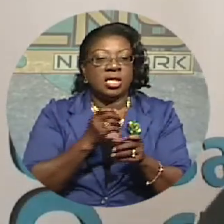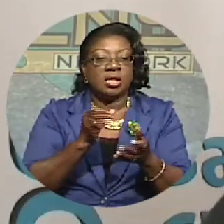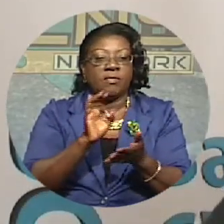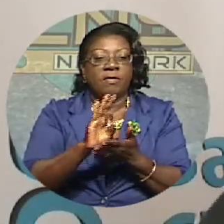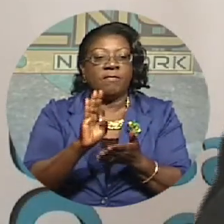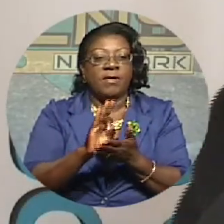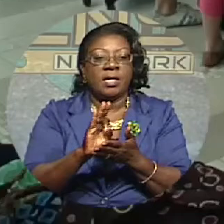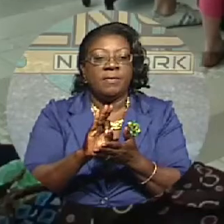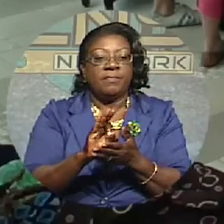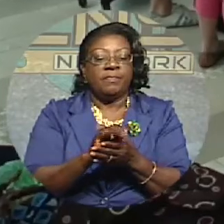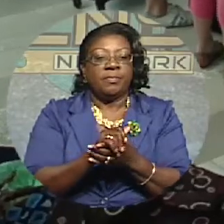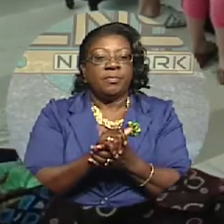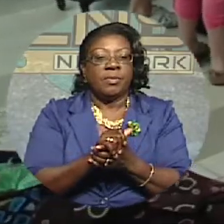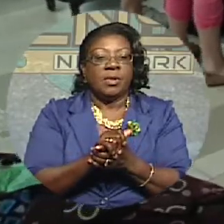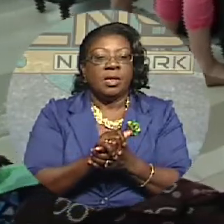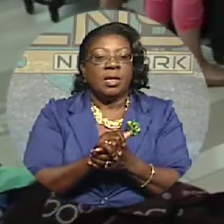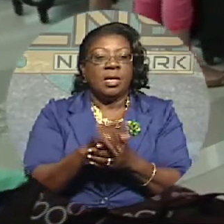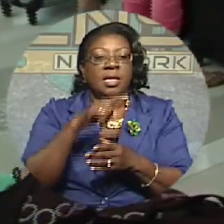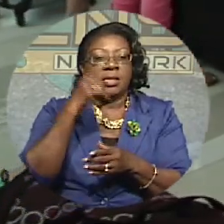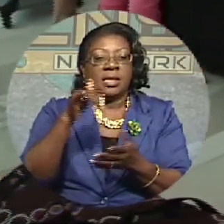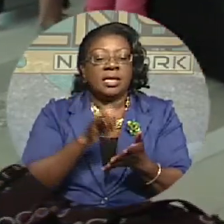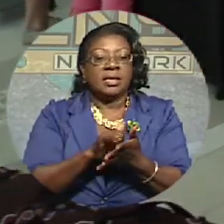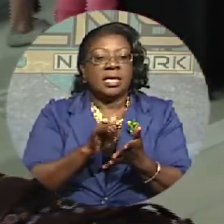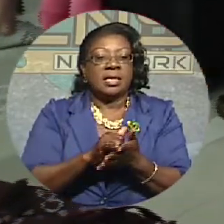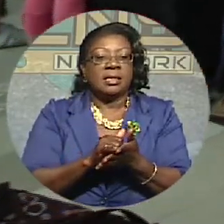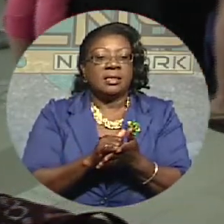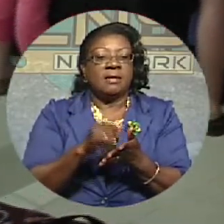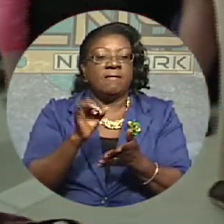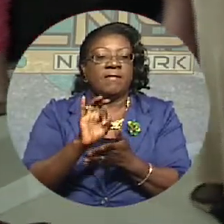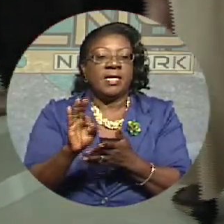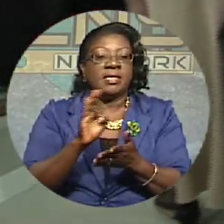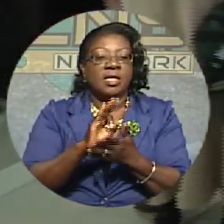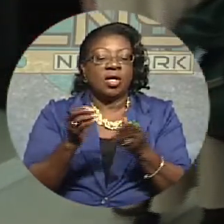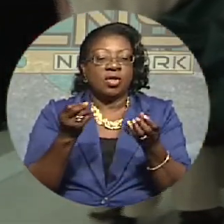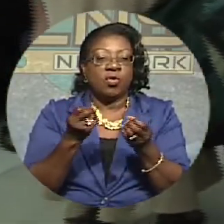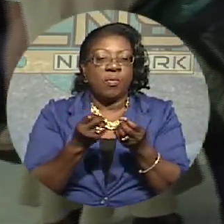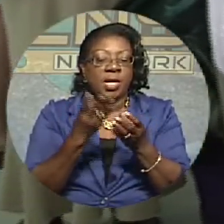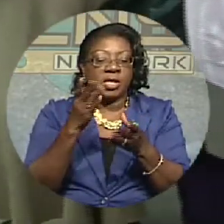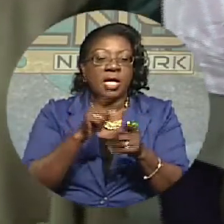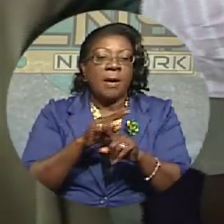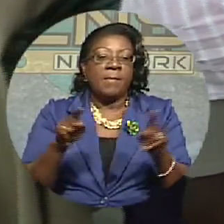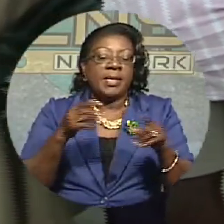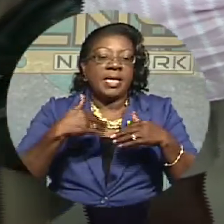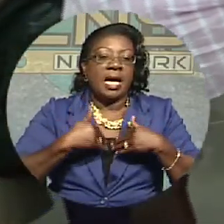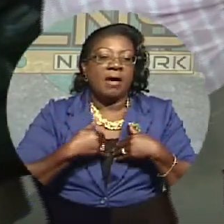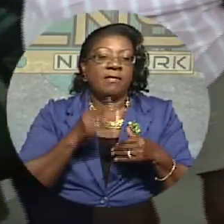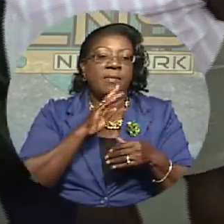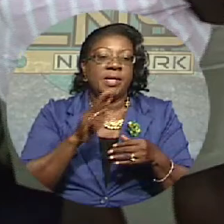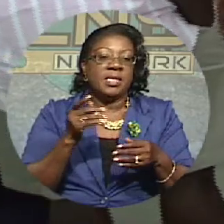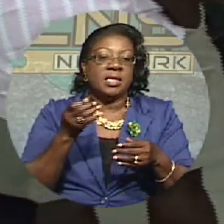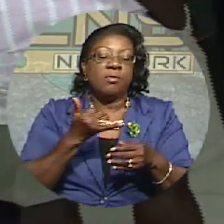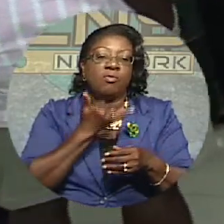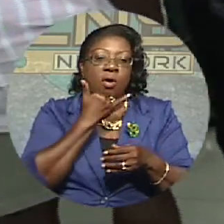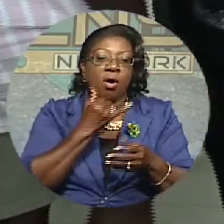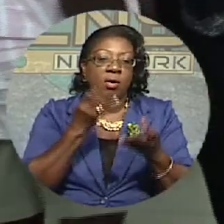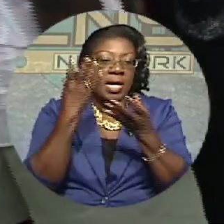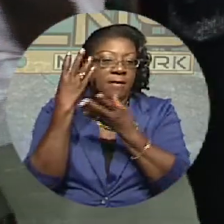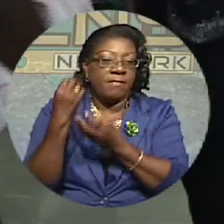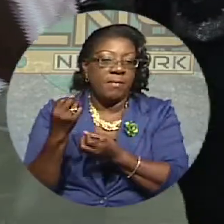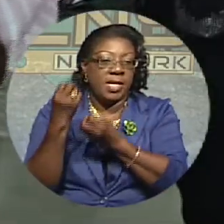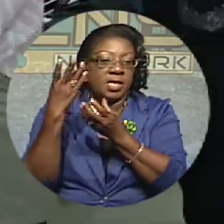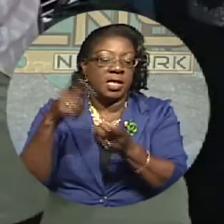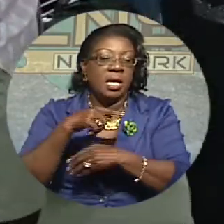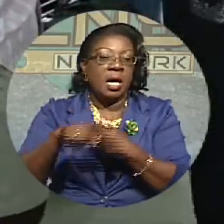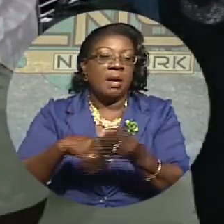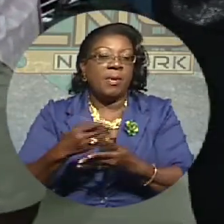to speak to the Ministry of Finance. The fees, he says, are not excessive, but he did admit that there has been some misinformation about many of the